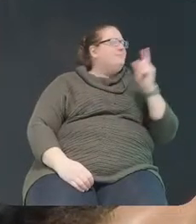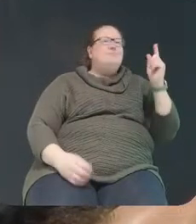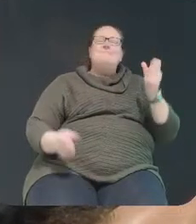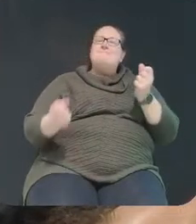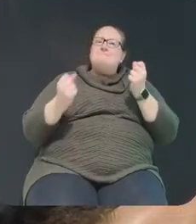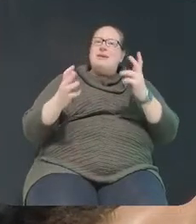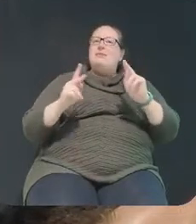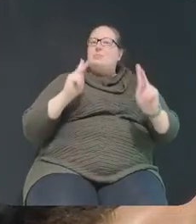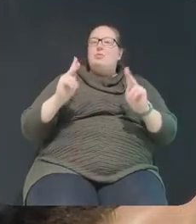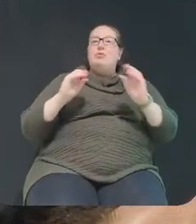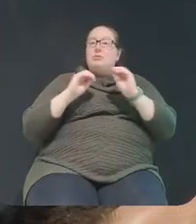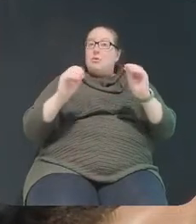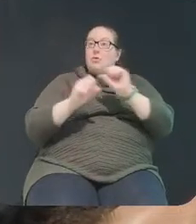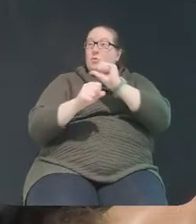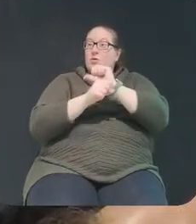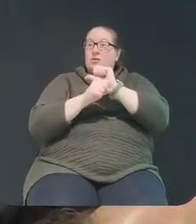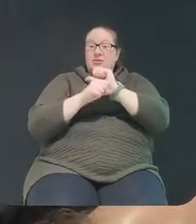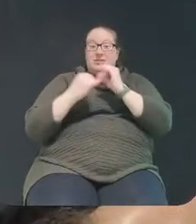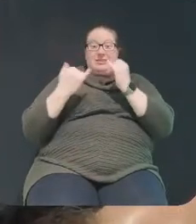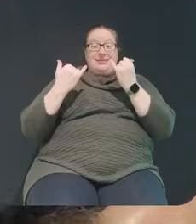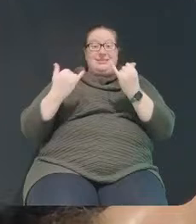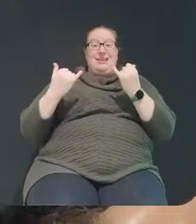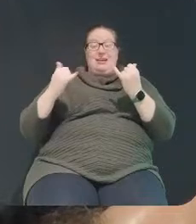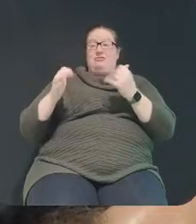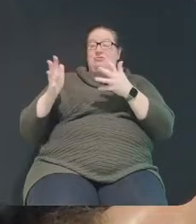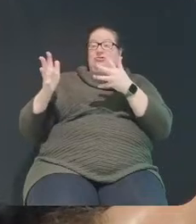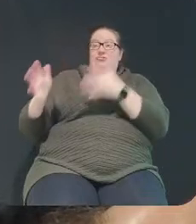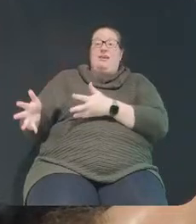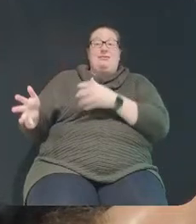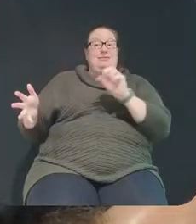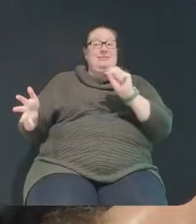many unemployed men were now stranded in the Skid Row area